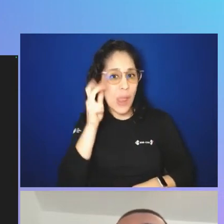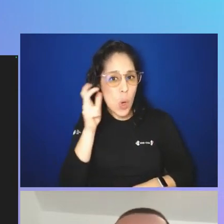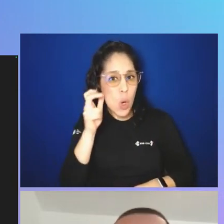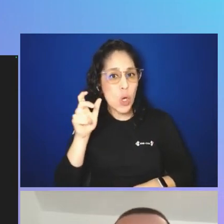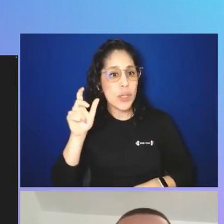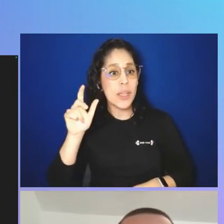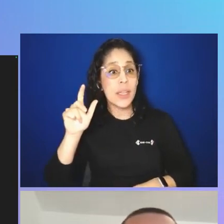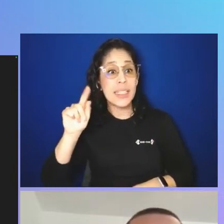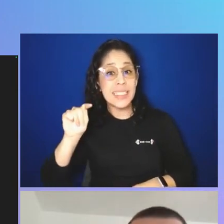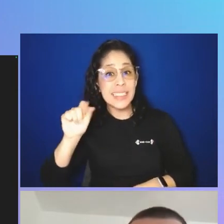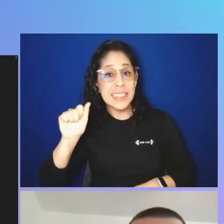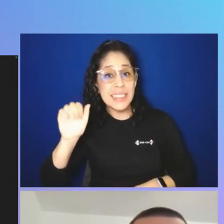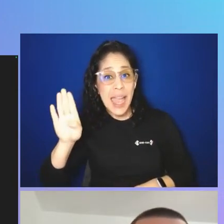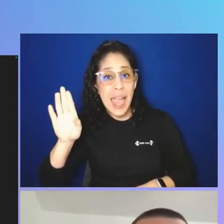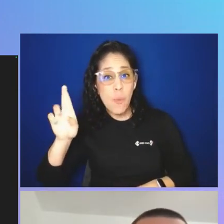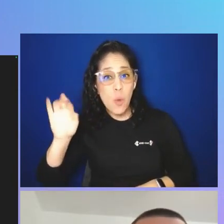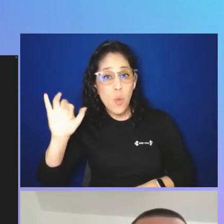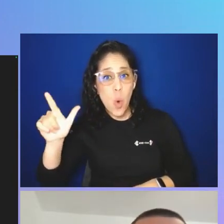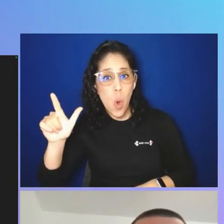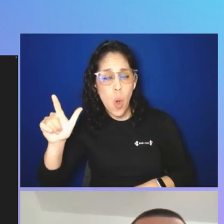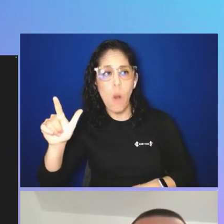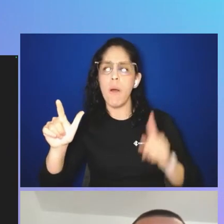as tag with a G.